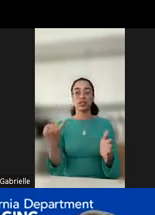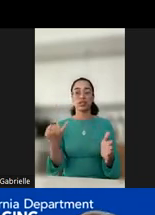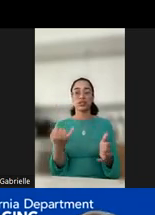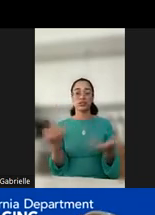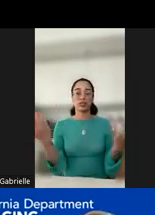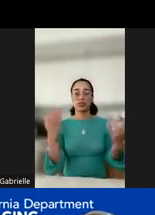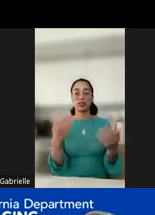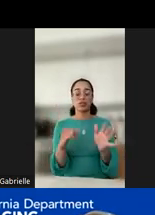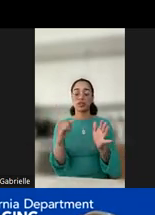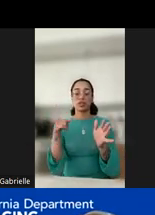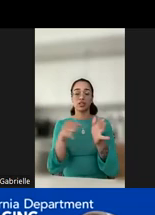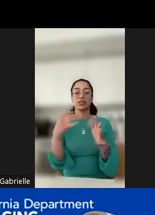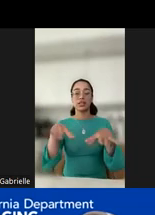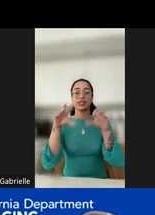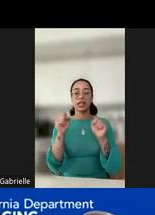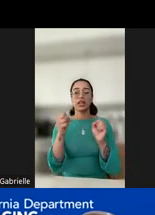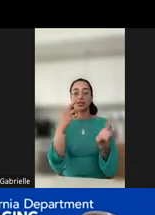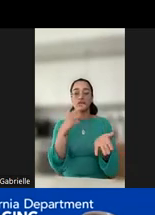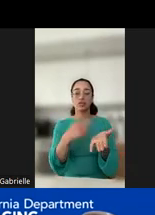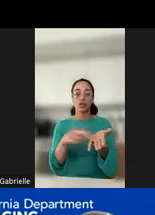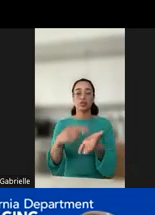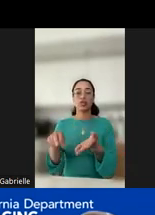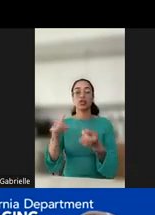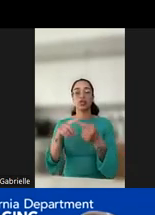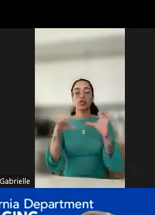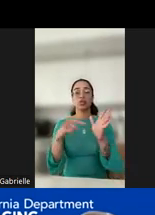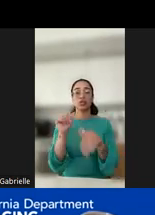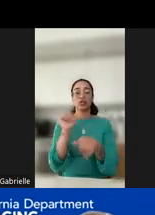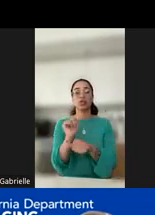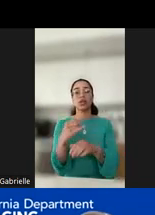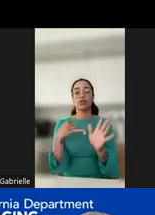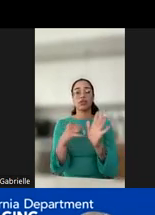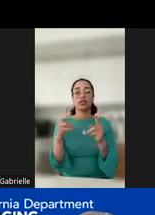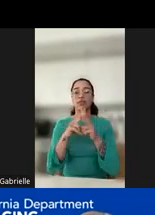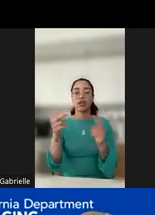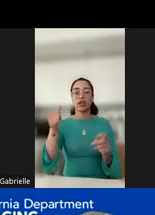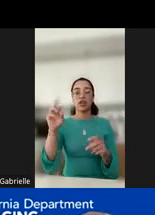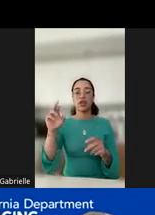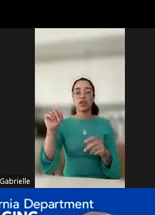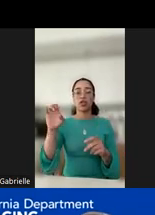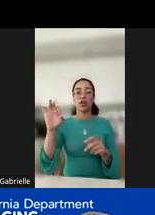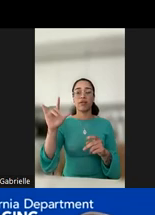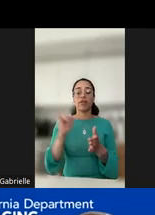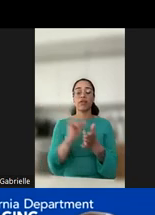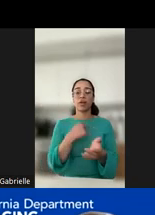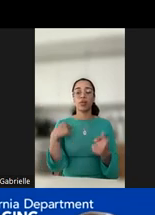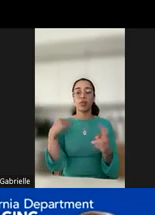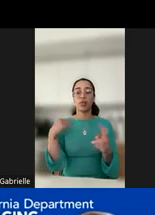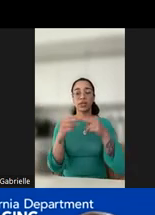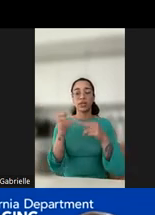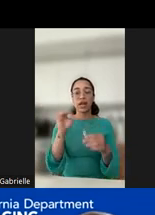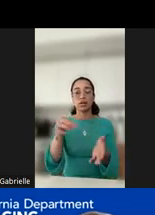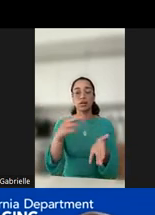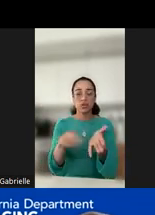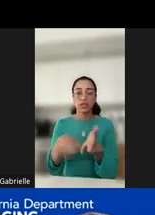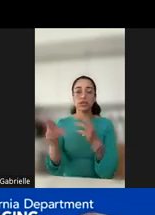to do this work. And I'm just very grateful that we're building out those resources and we're building out those building out